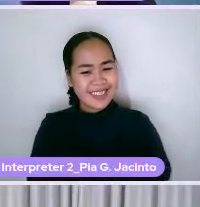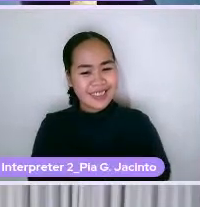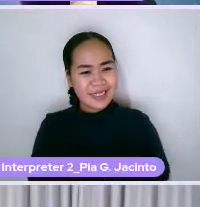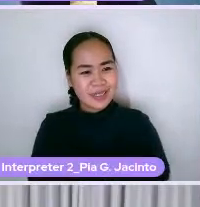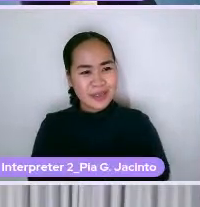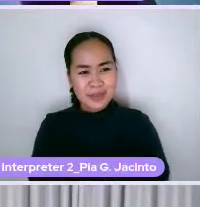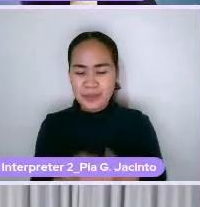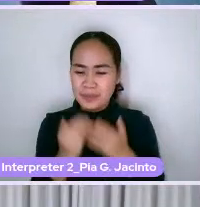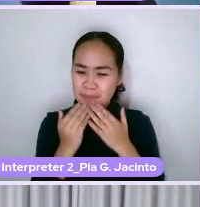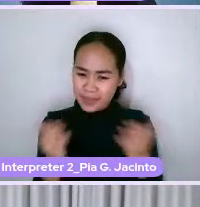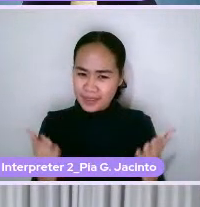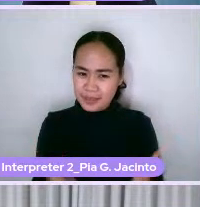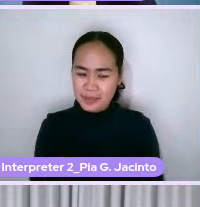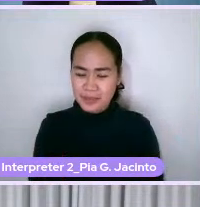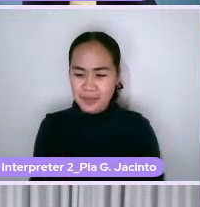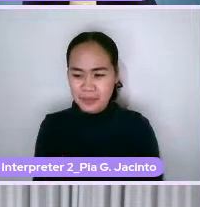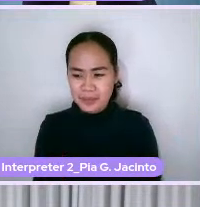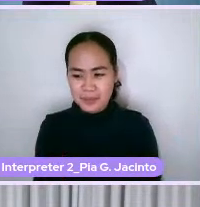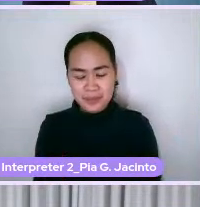Thank you, Paul.